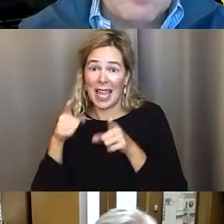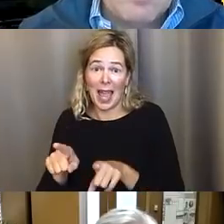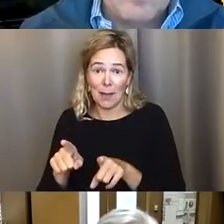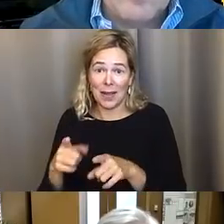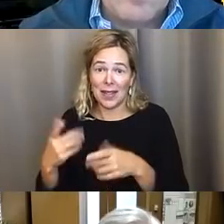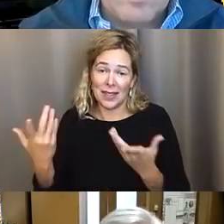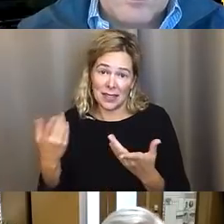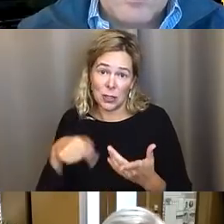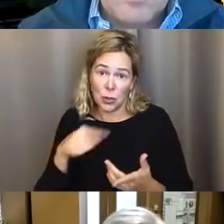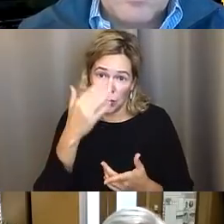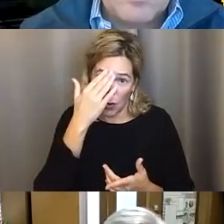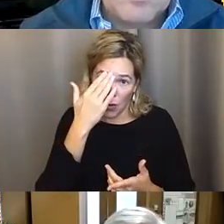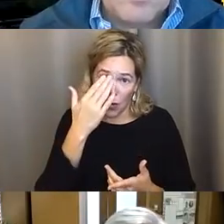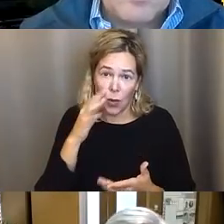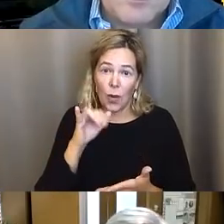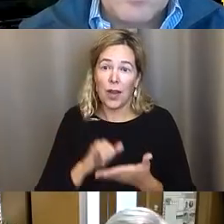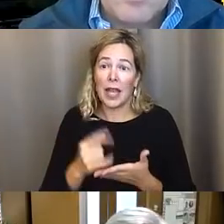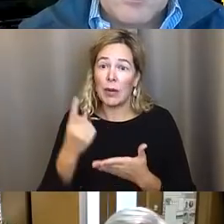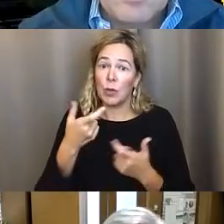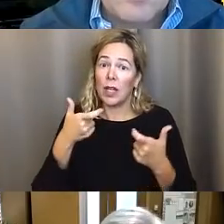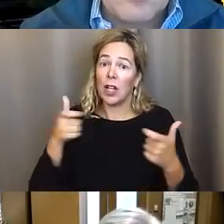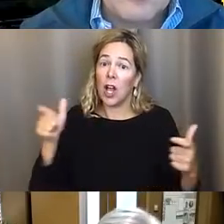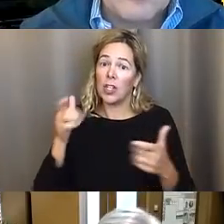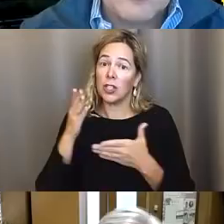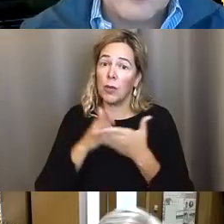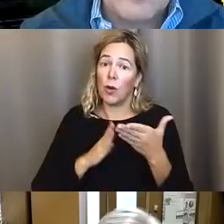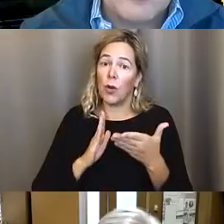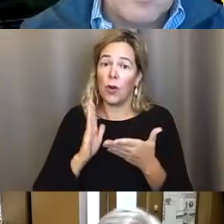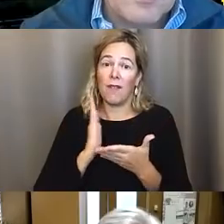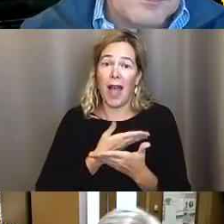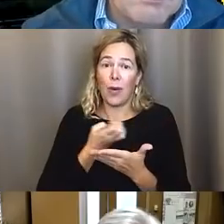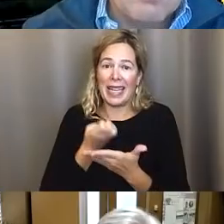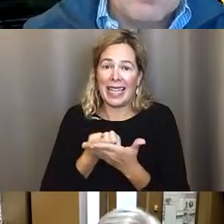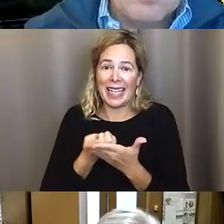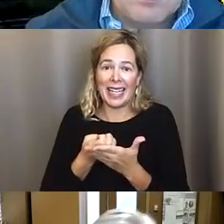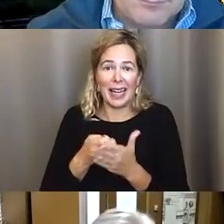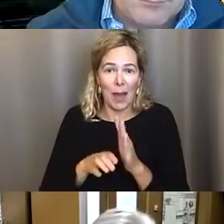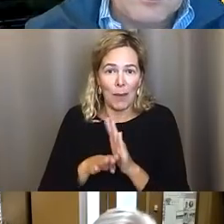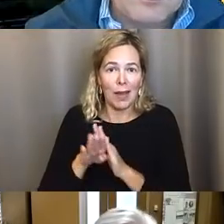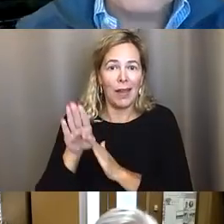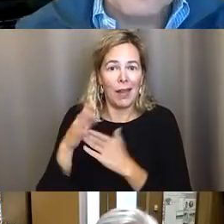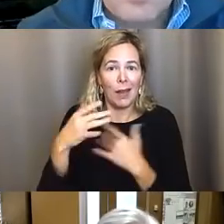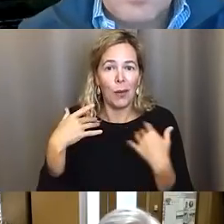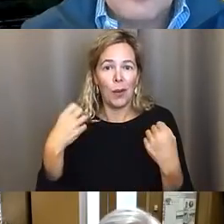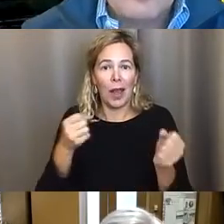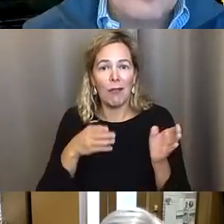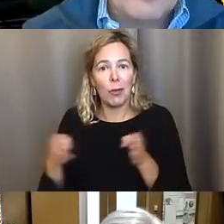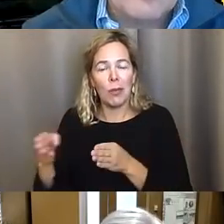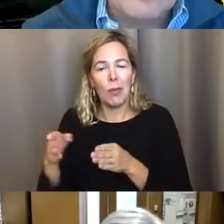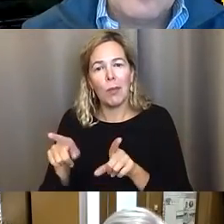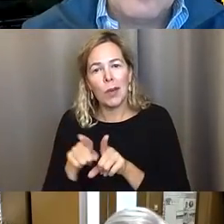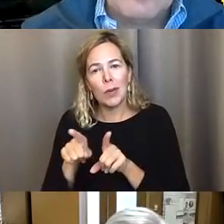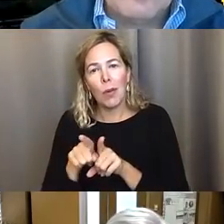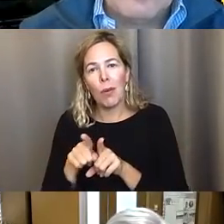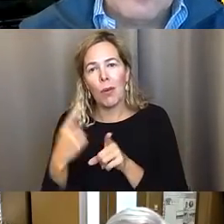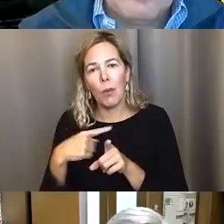was one of the largest components of our economic recovery plan, but it's also one that we can look